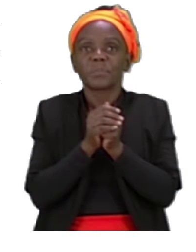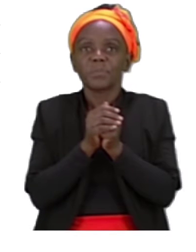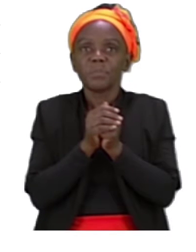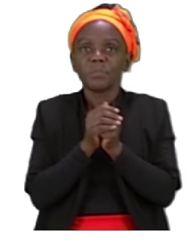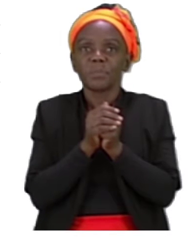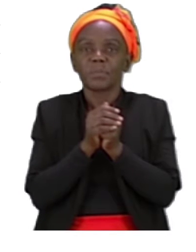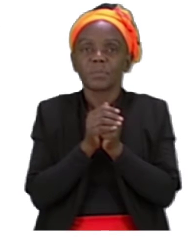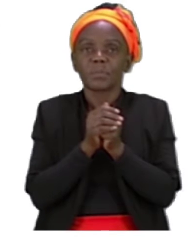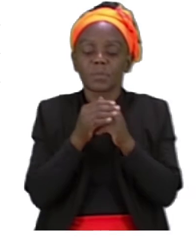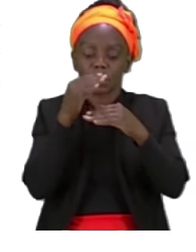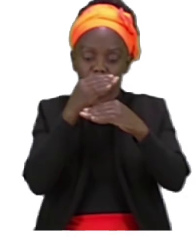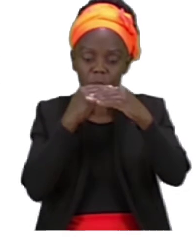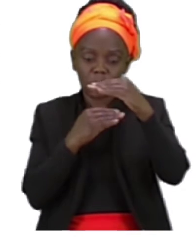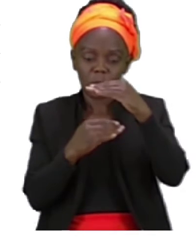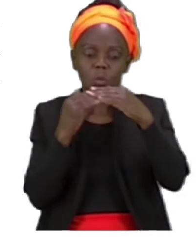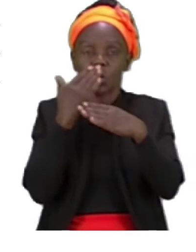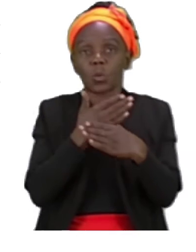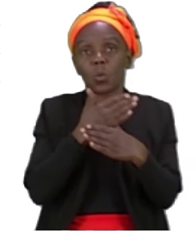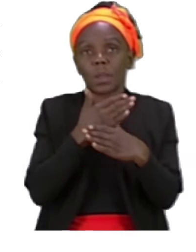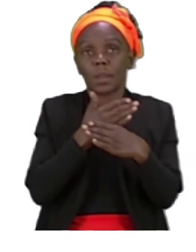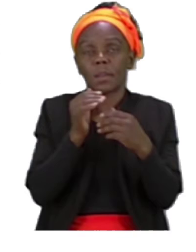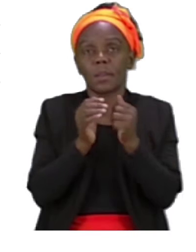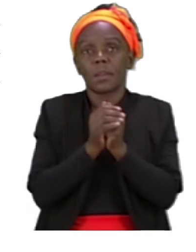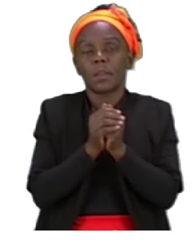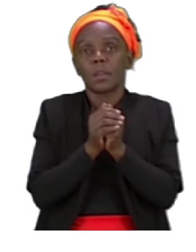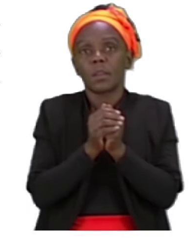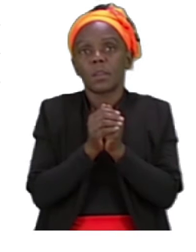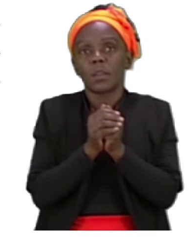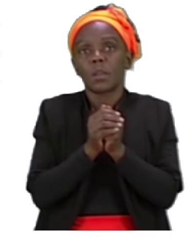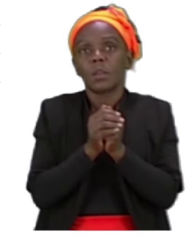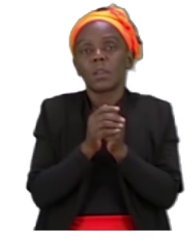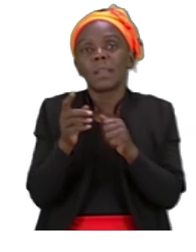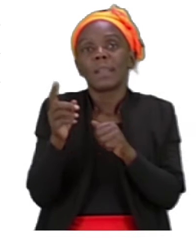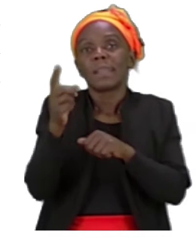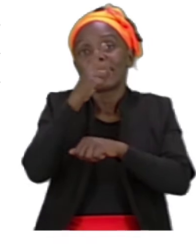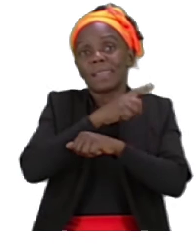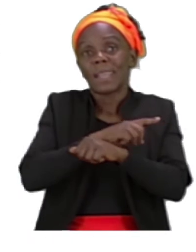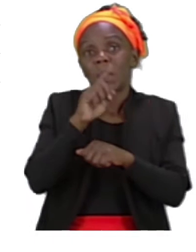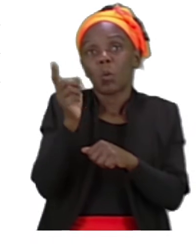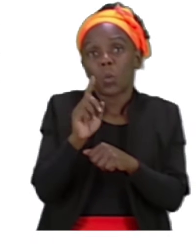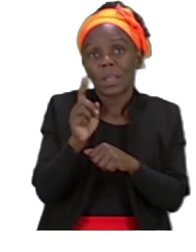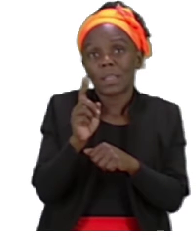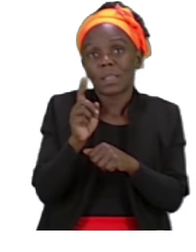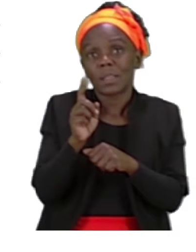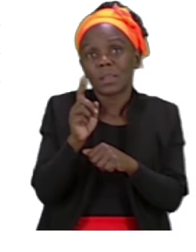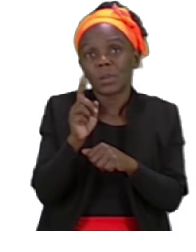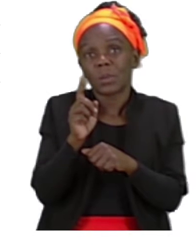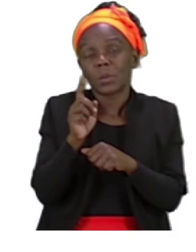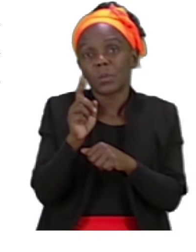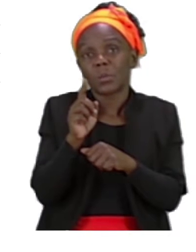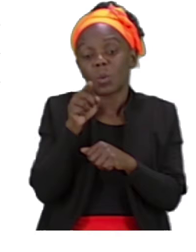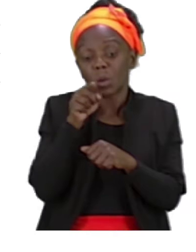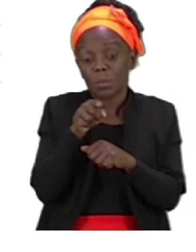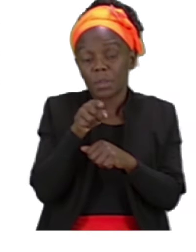Now, the bottom of your exercise is asking, what day will these be on? It